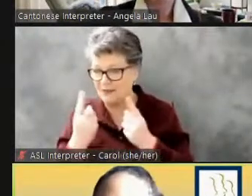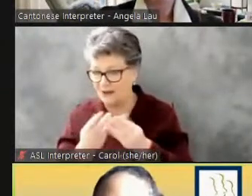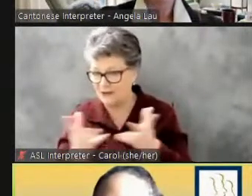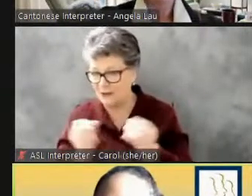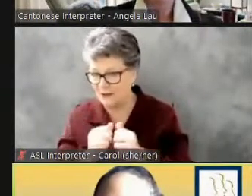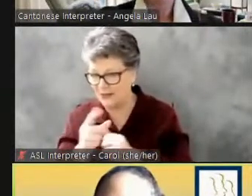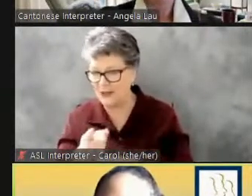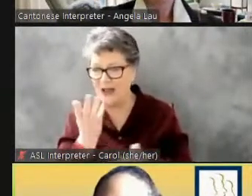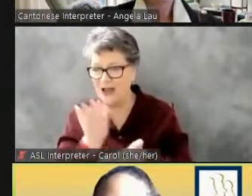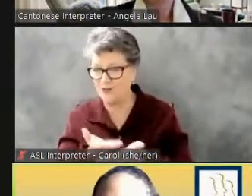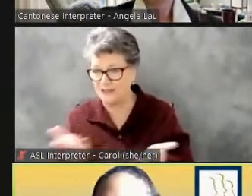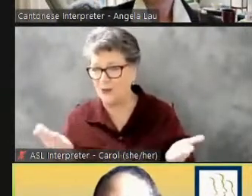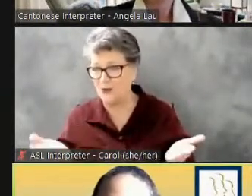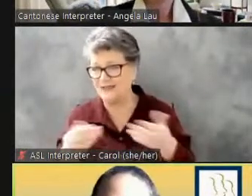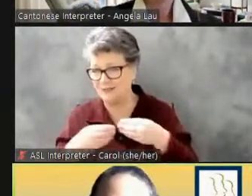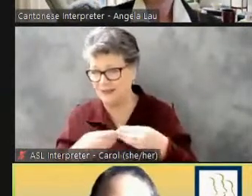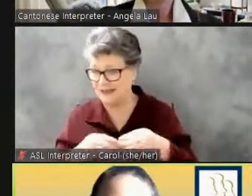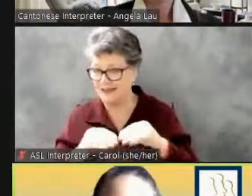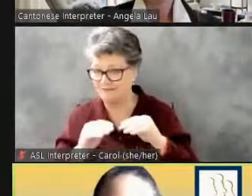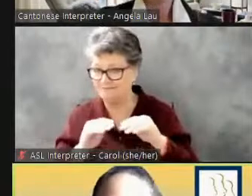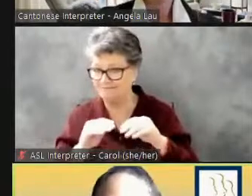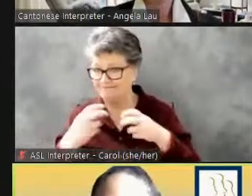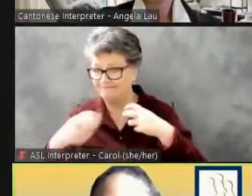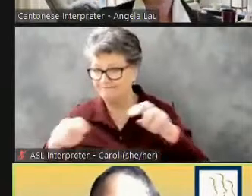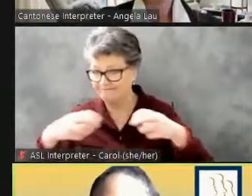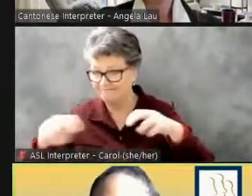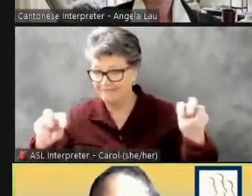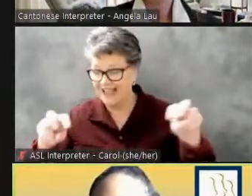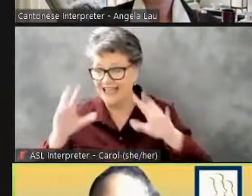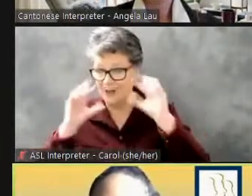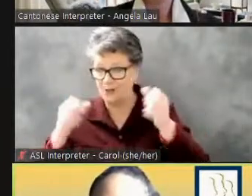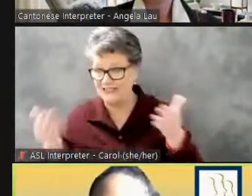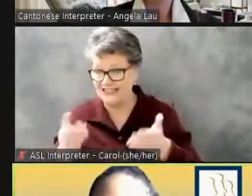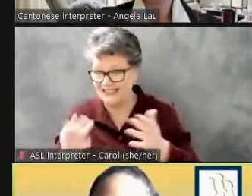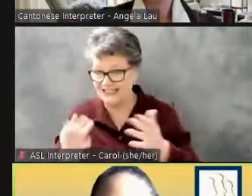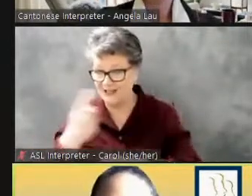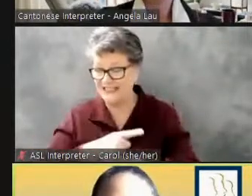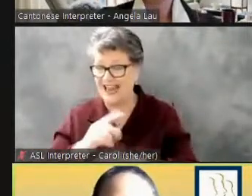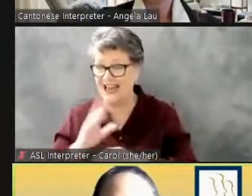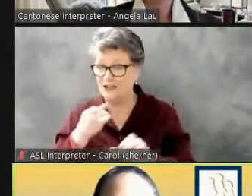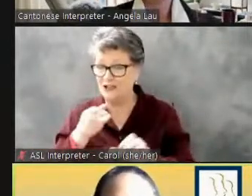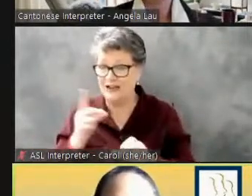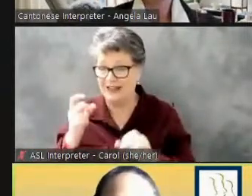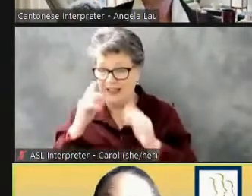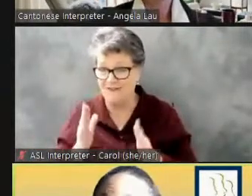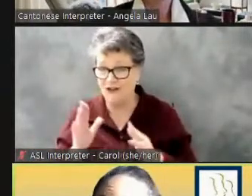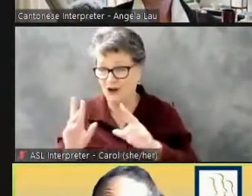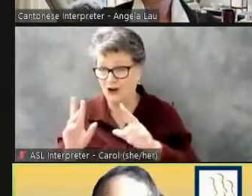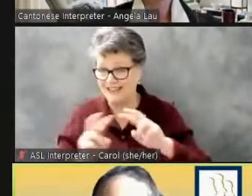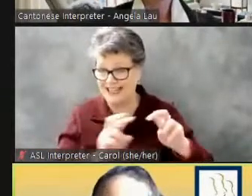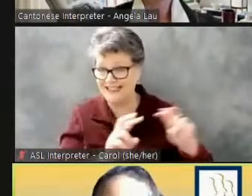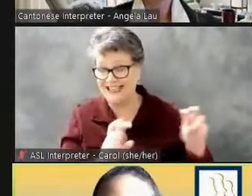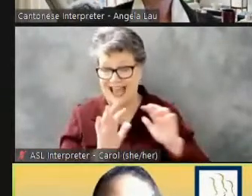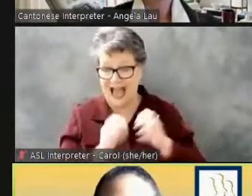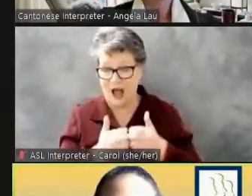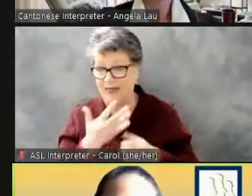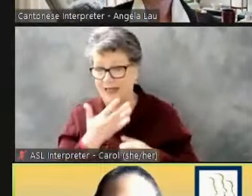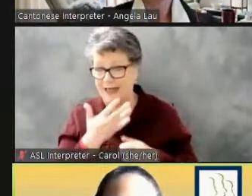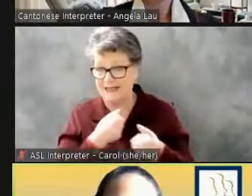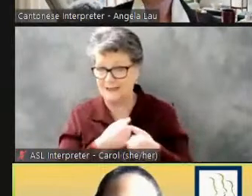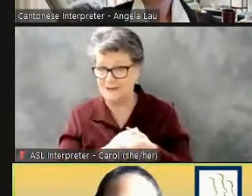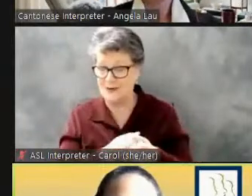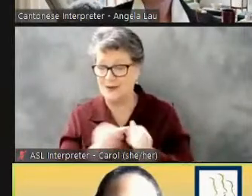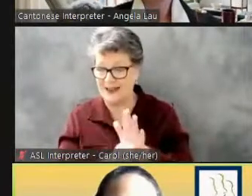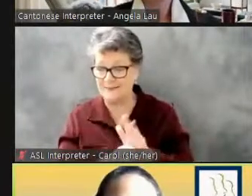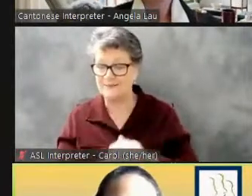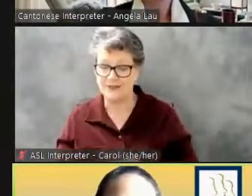resources being deployed as the president's here today, joining the governor and really assessing how they can best support. So really